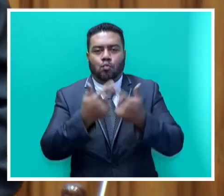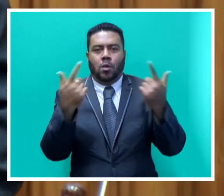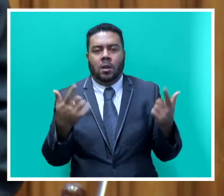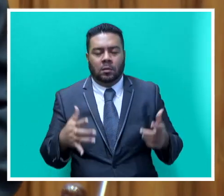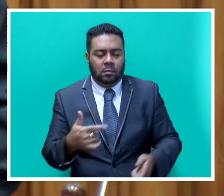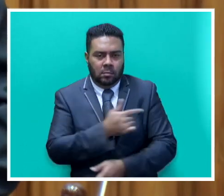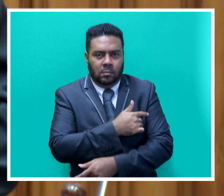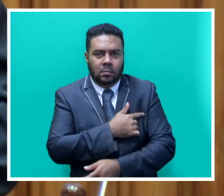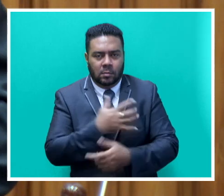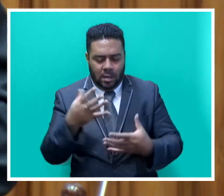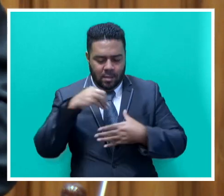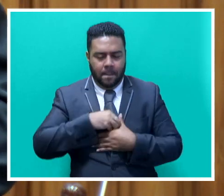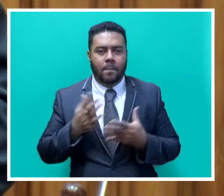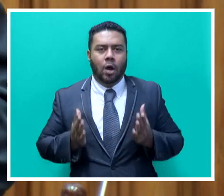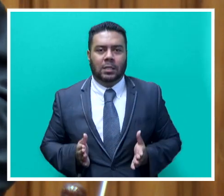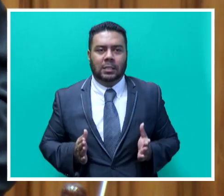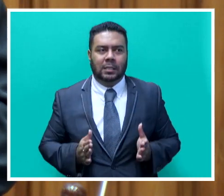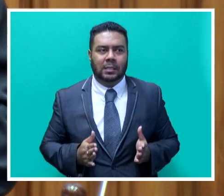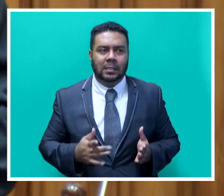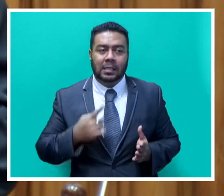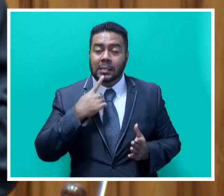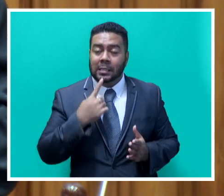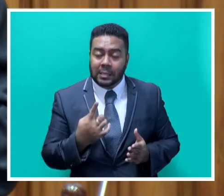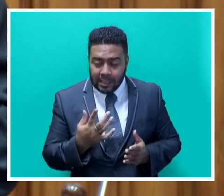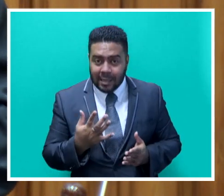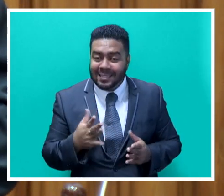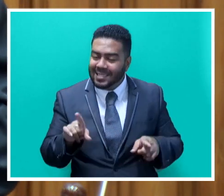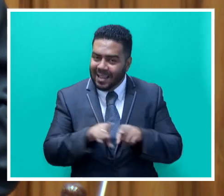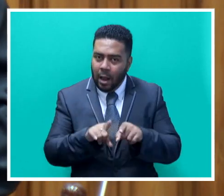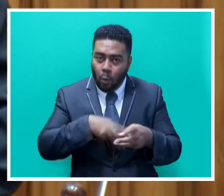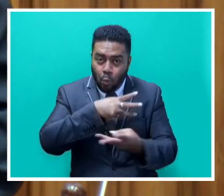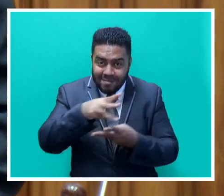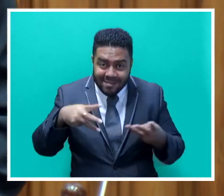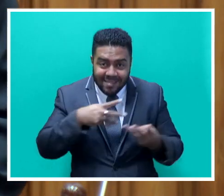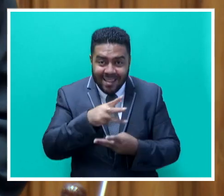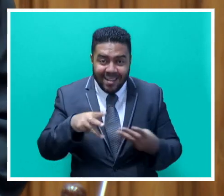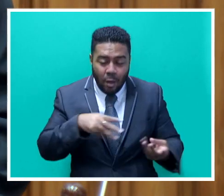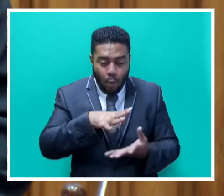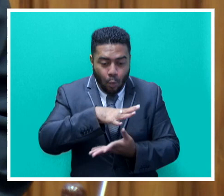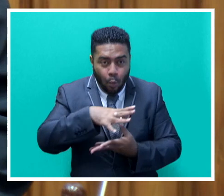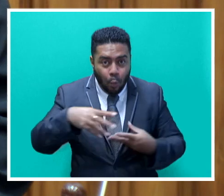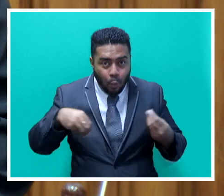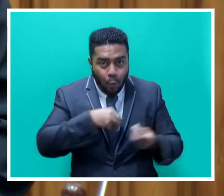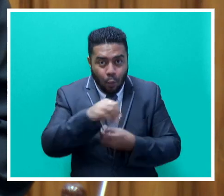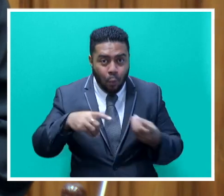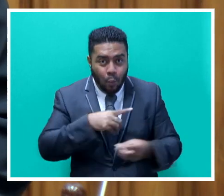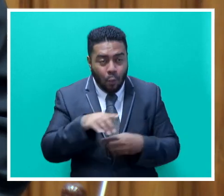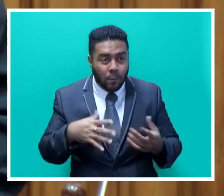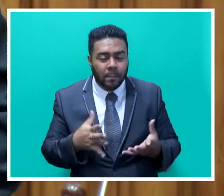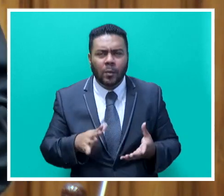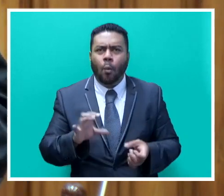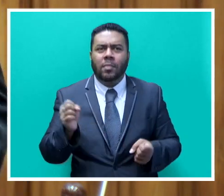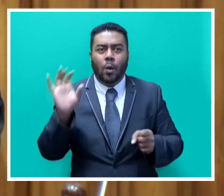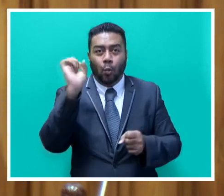in the body. Sir, we are at war, just like Tropical Cyclone Winston, just as our boys did when they won the Olympic gold